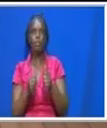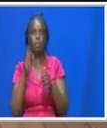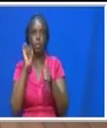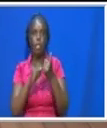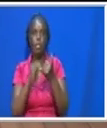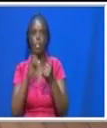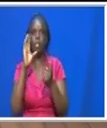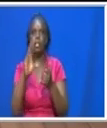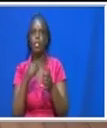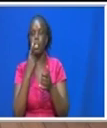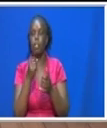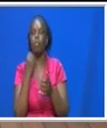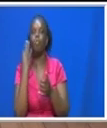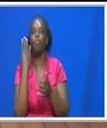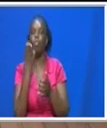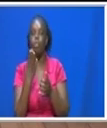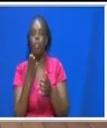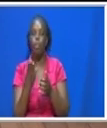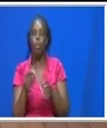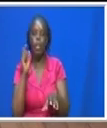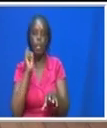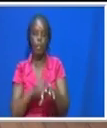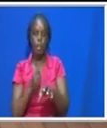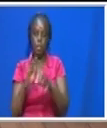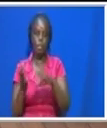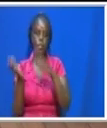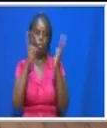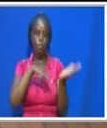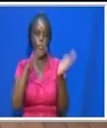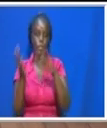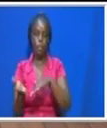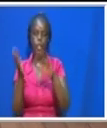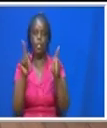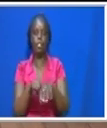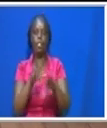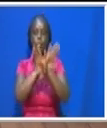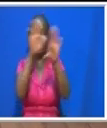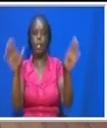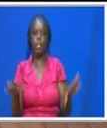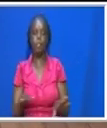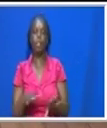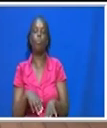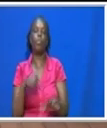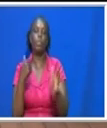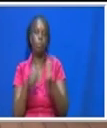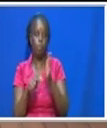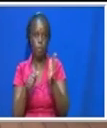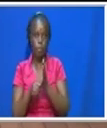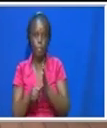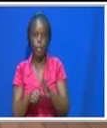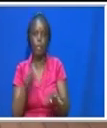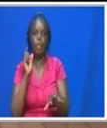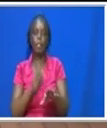have state 4 effects of wind as an environmental hazard. State 4 effects of